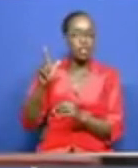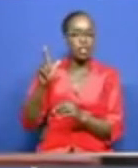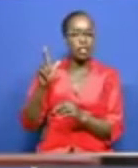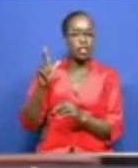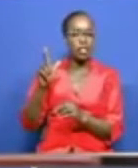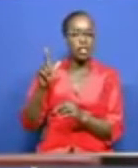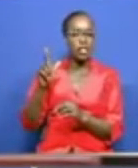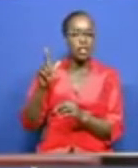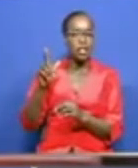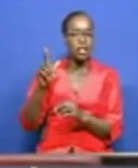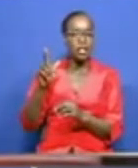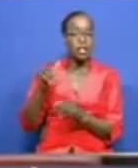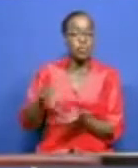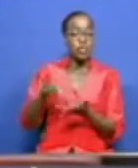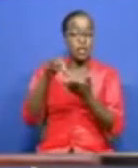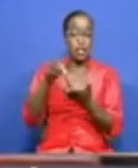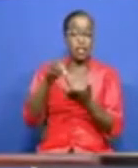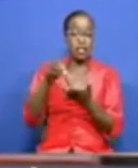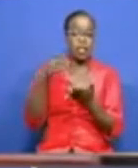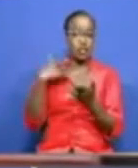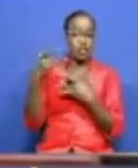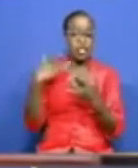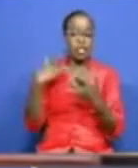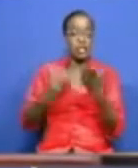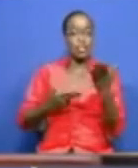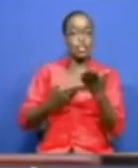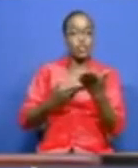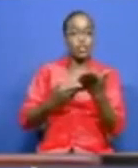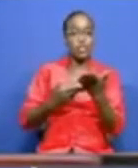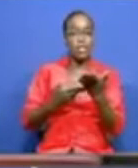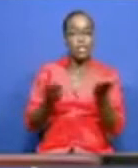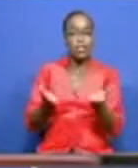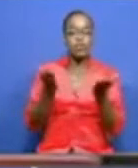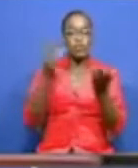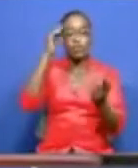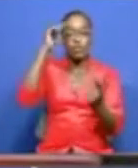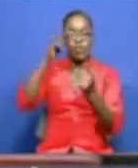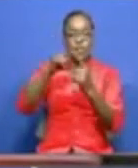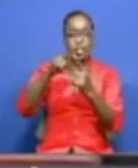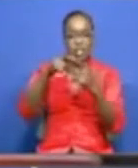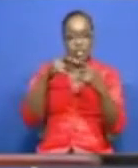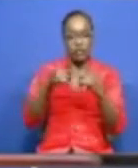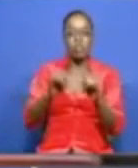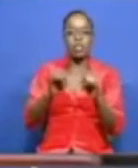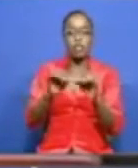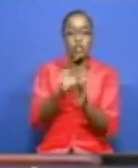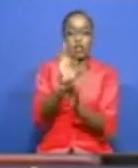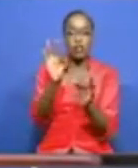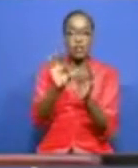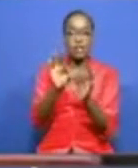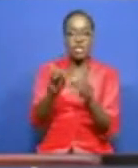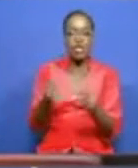particularly in regard to harnessing technology towards the effective and efficient dispensation